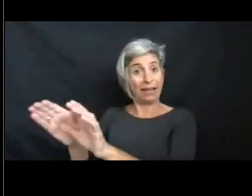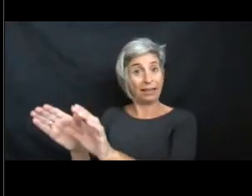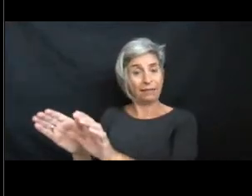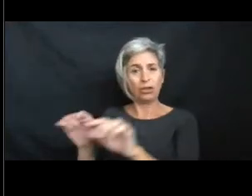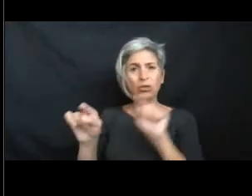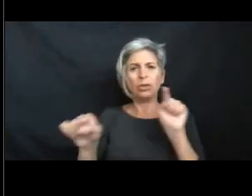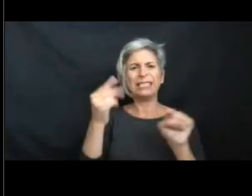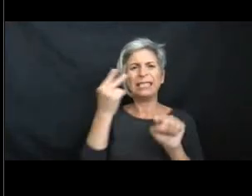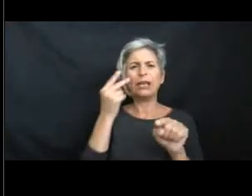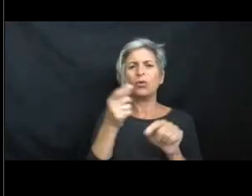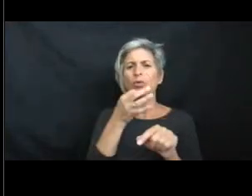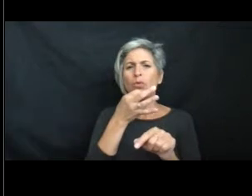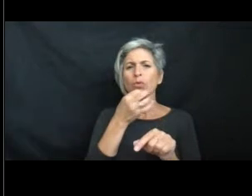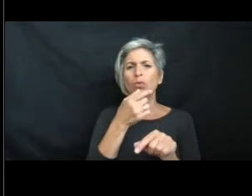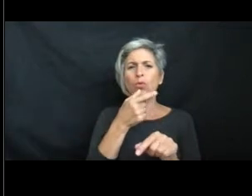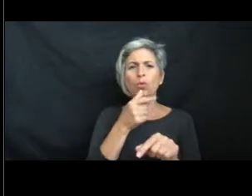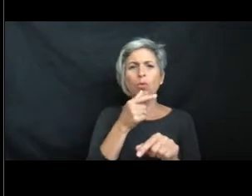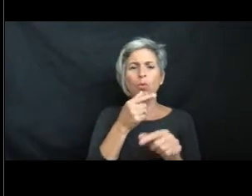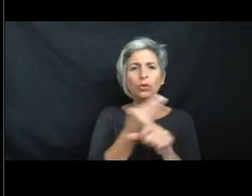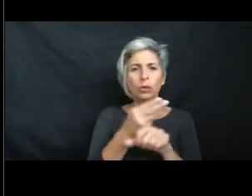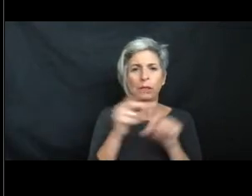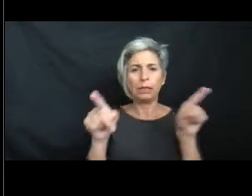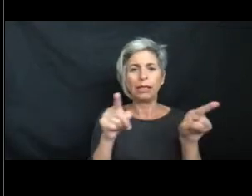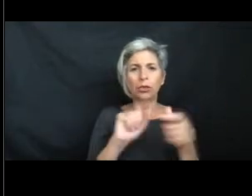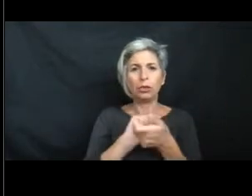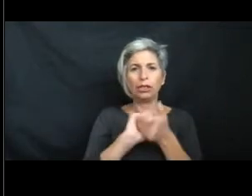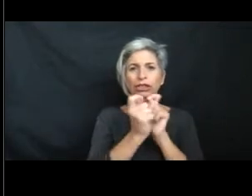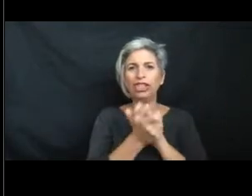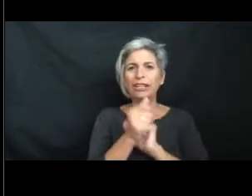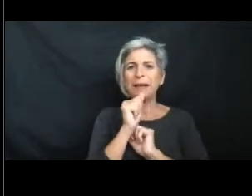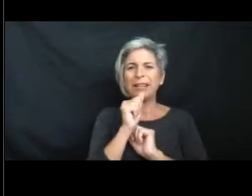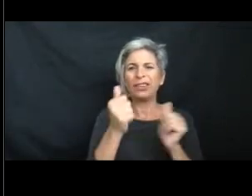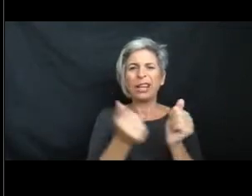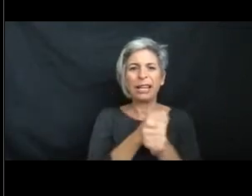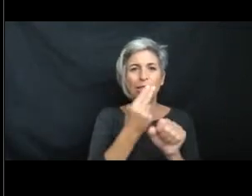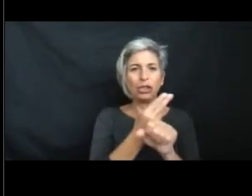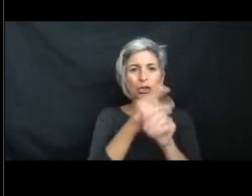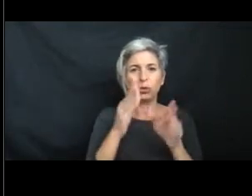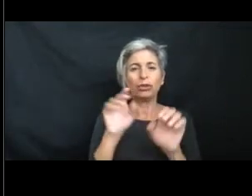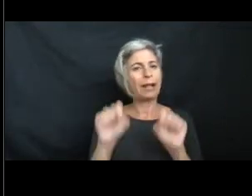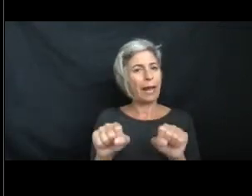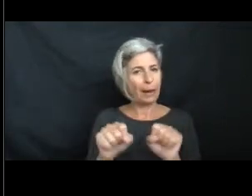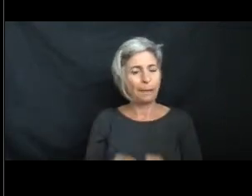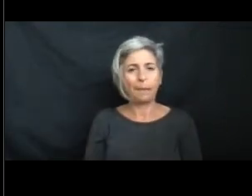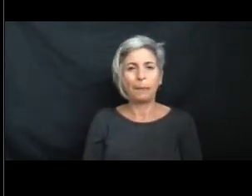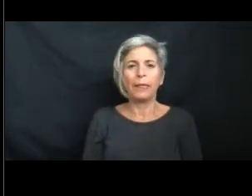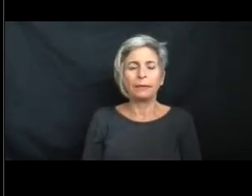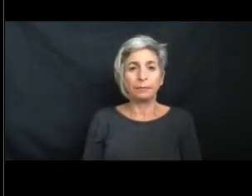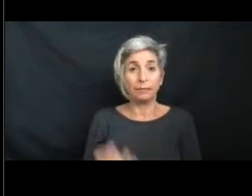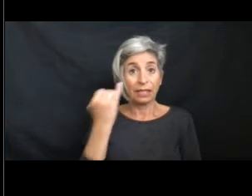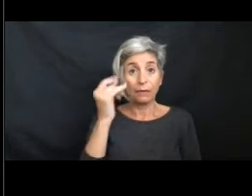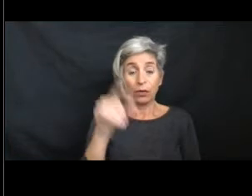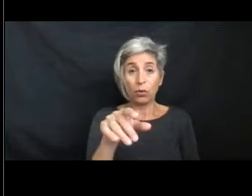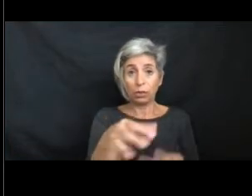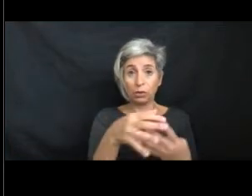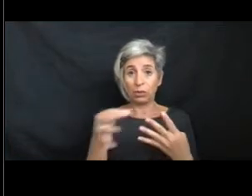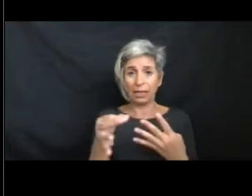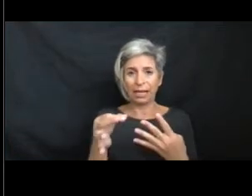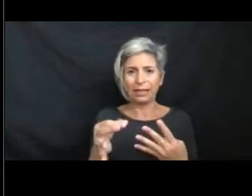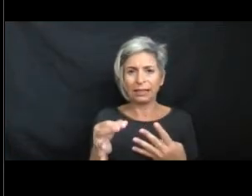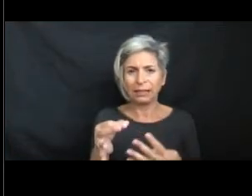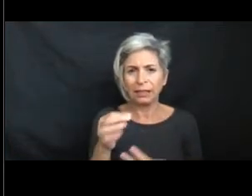them here, and you can reset a password for any user. So if you were to select add user, you'd have